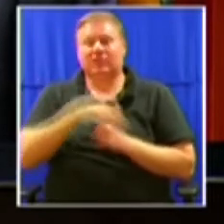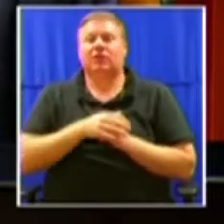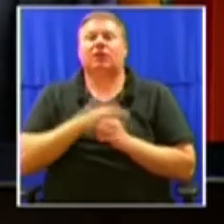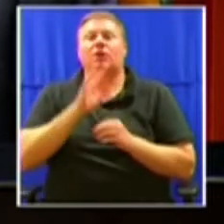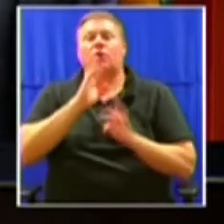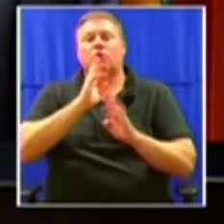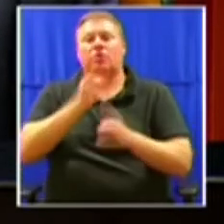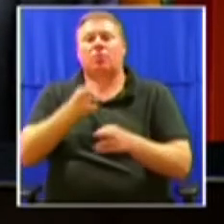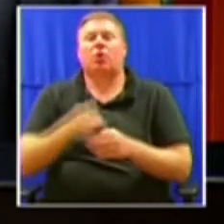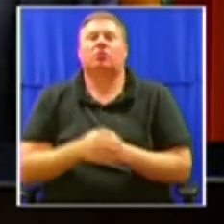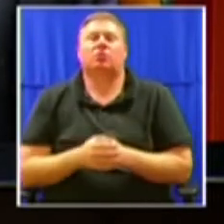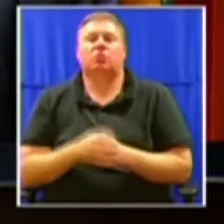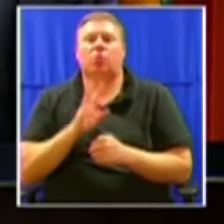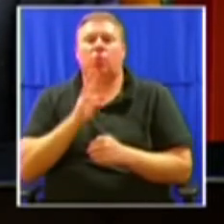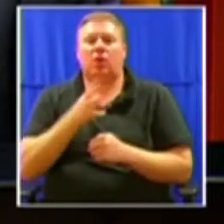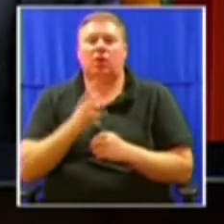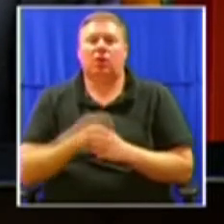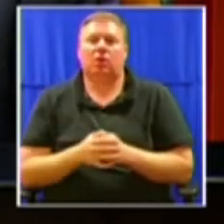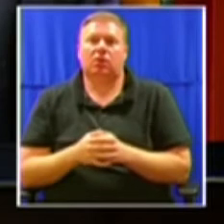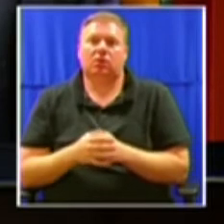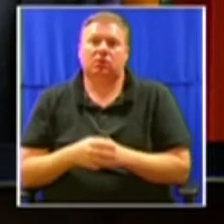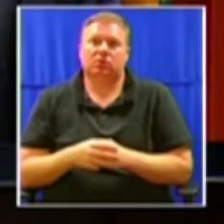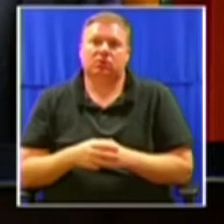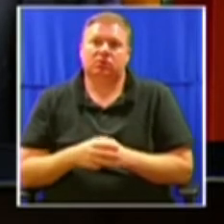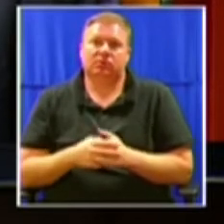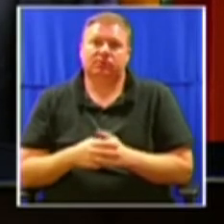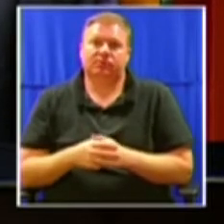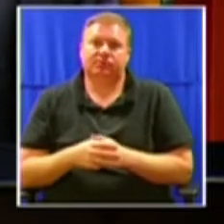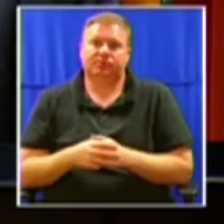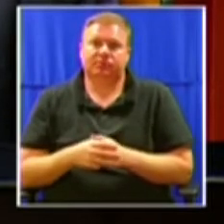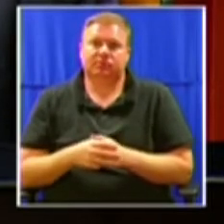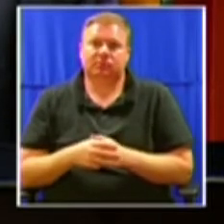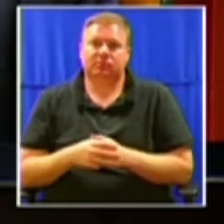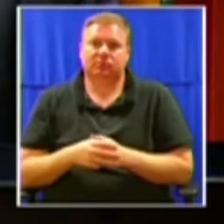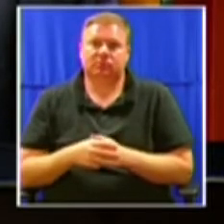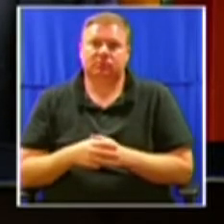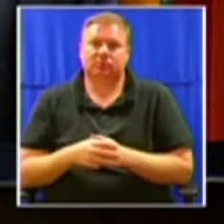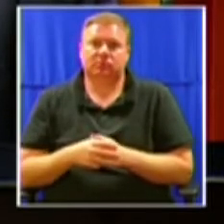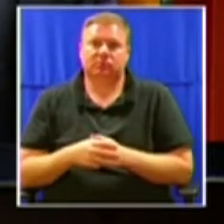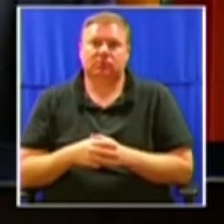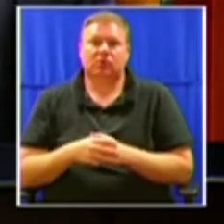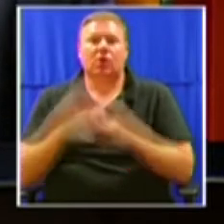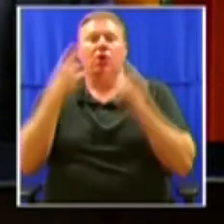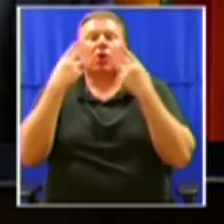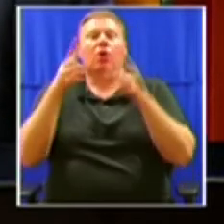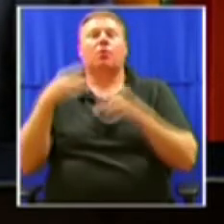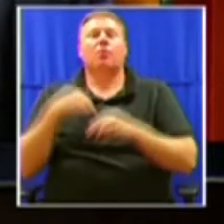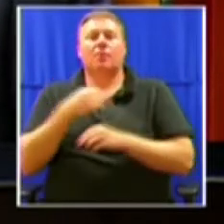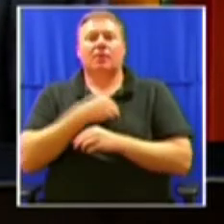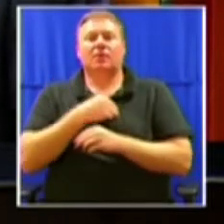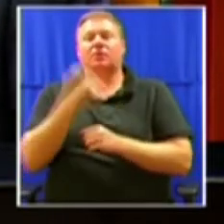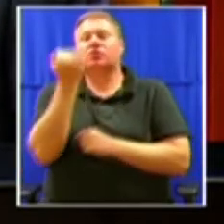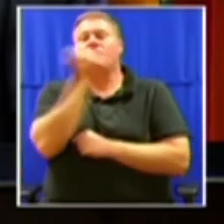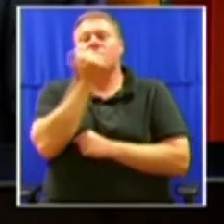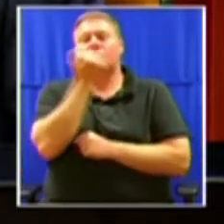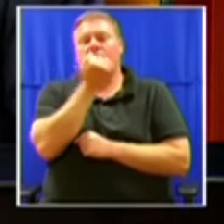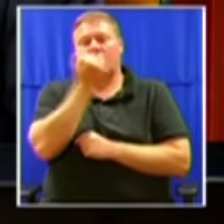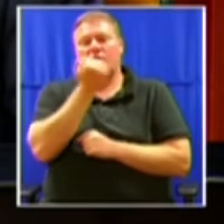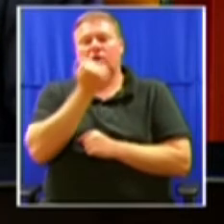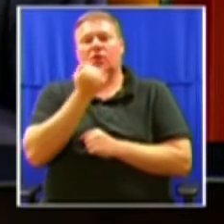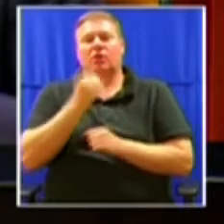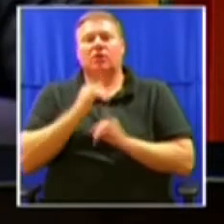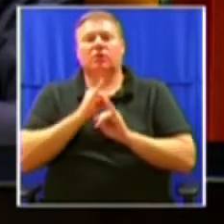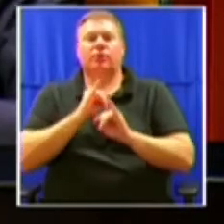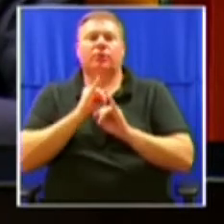questions directed to the Minister of Defence and Military Veterans. Honourable Members, we wish to apologise for the